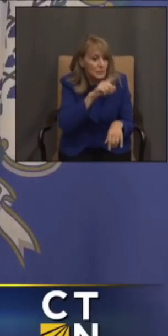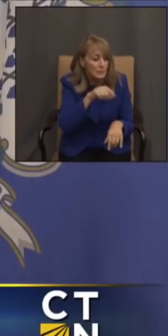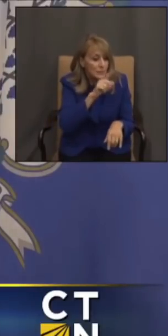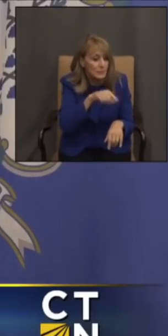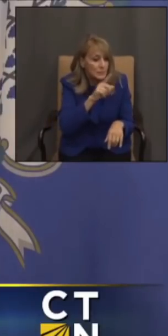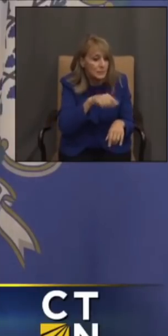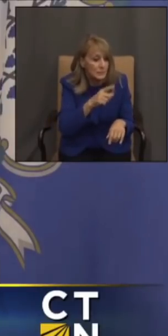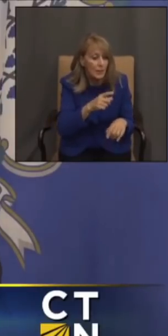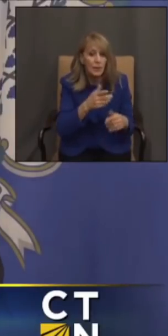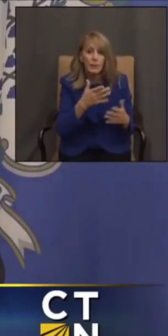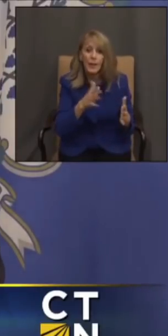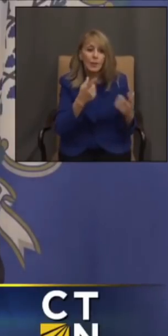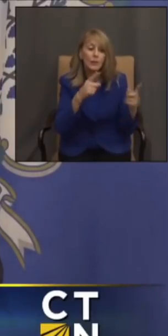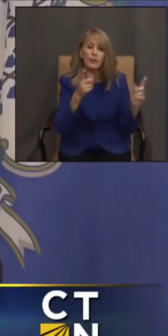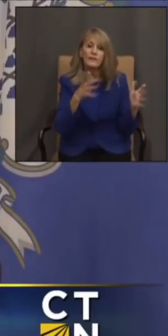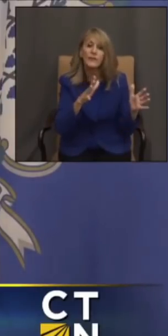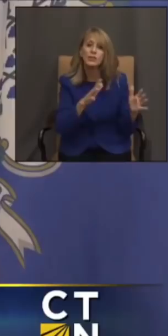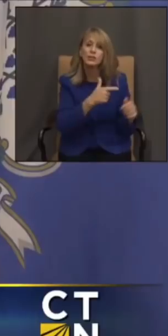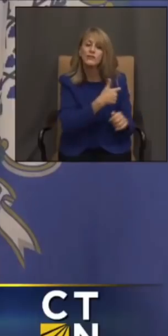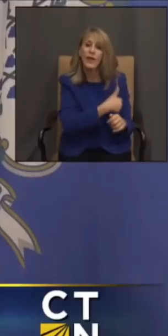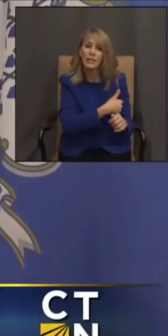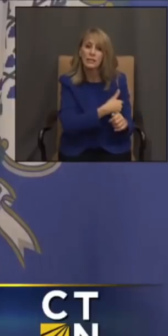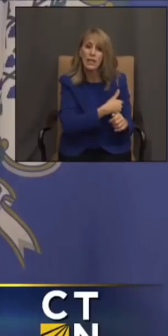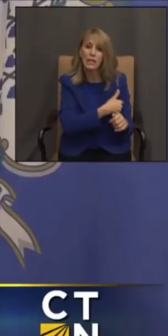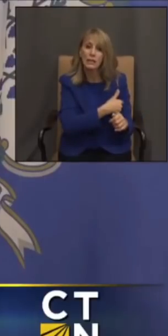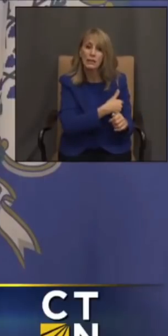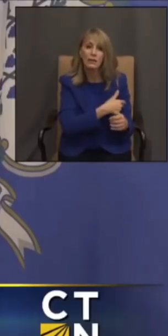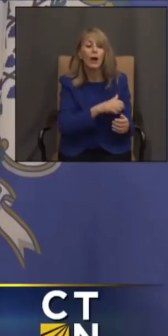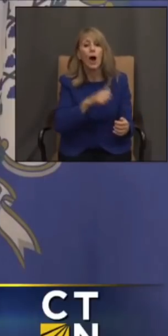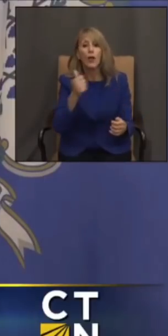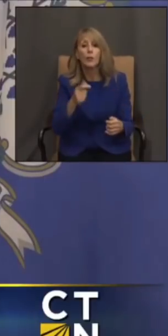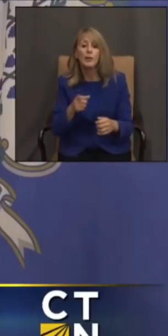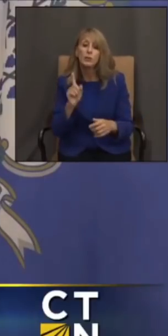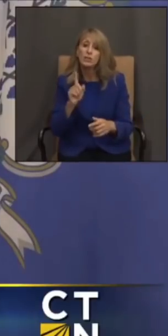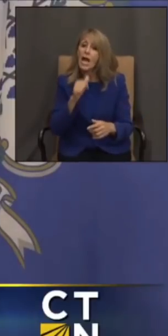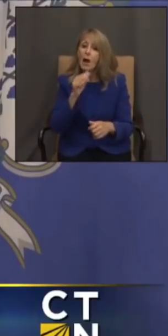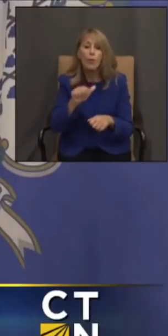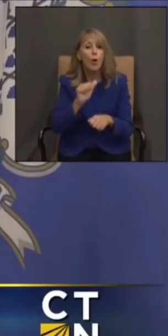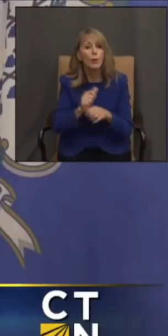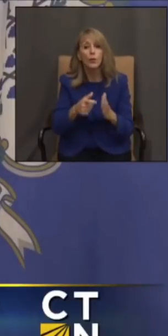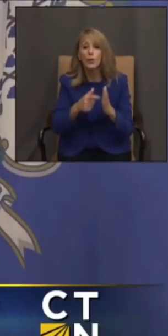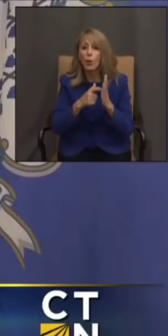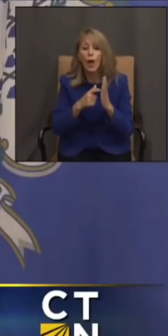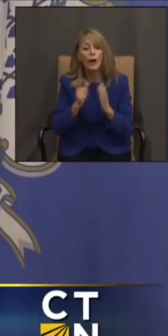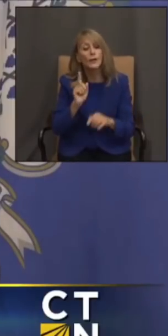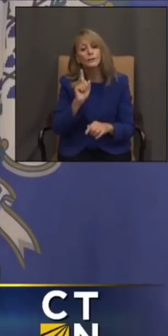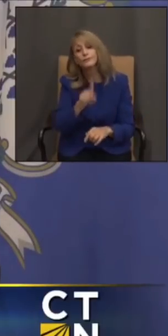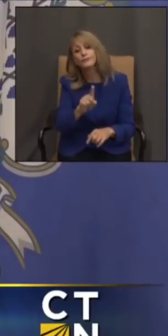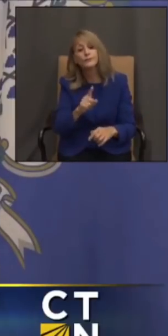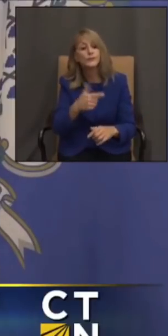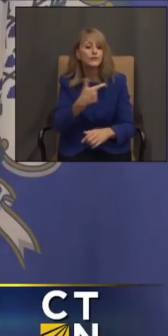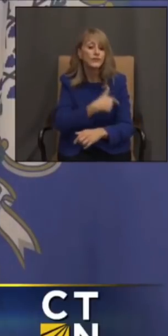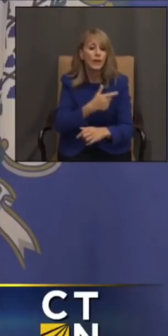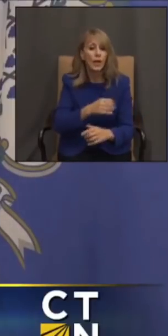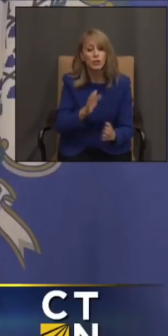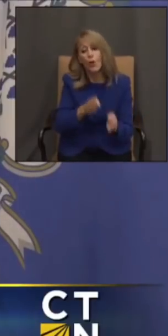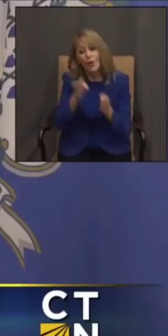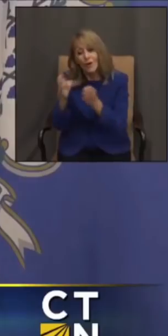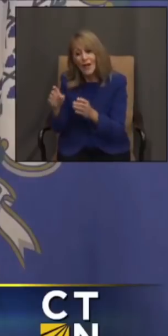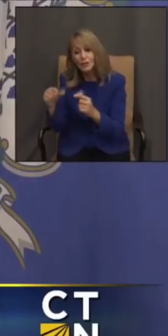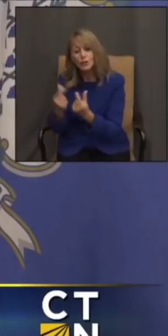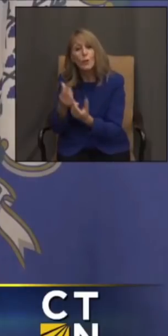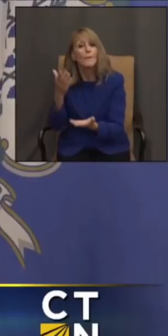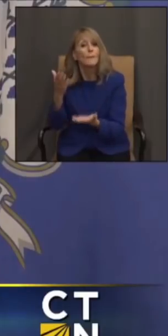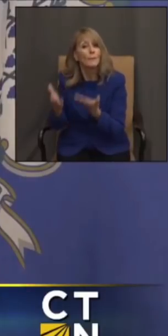gotten vaccinated. And this next group of people, the next 20 to 30%, we're going to have to work a little harder to make it easier for them to